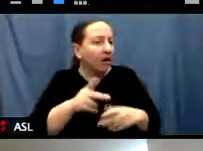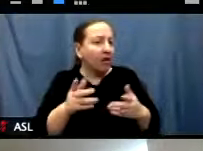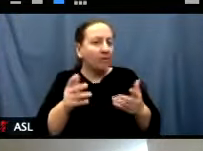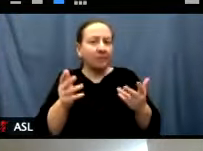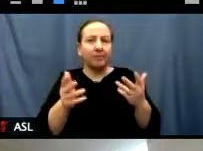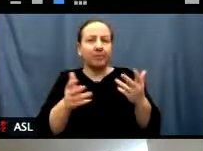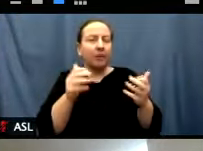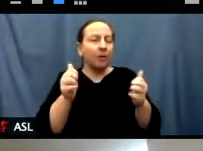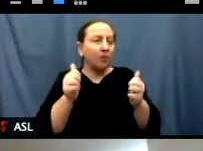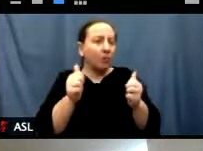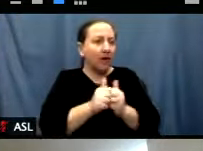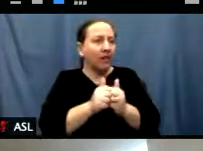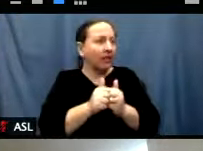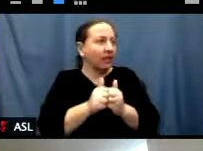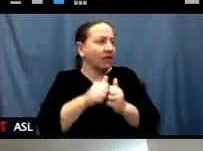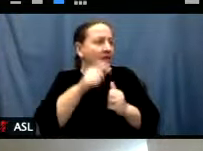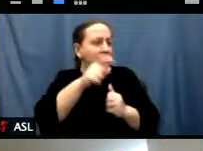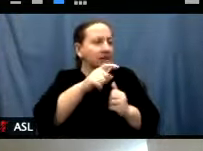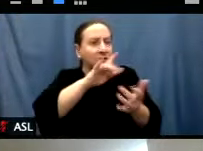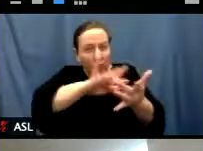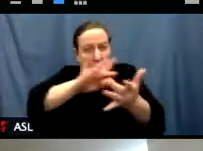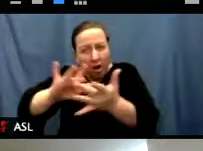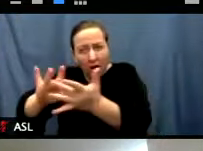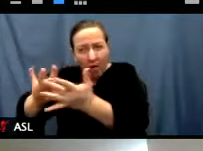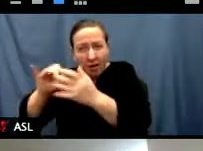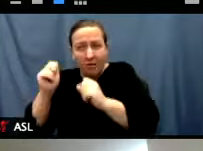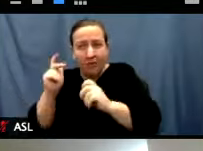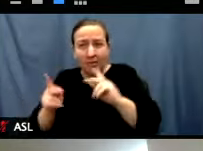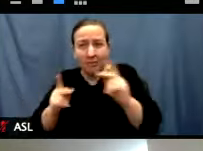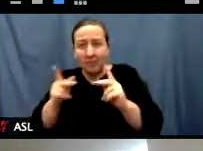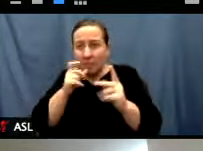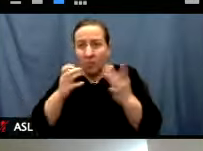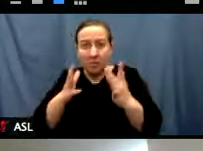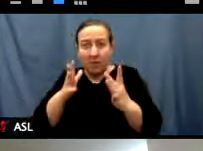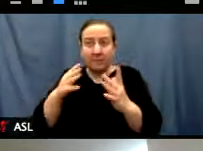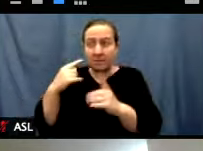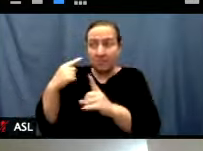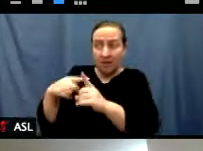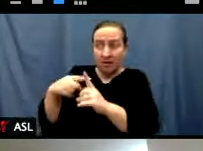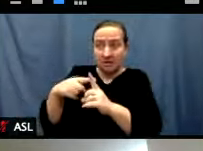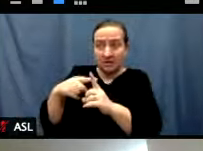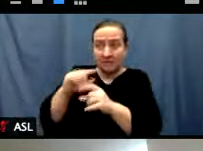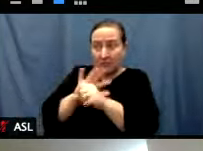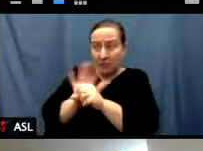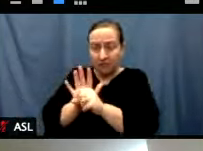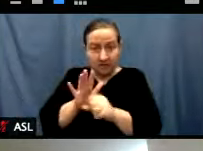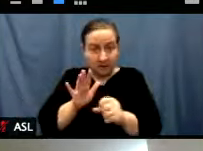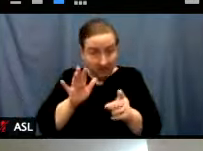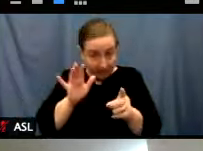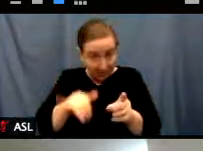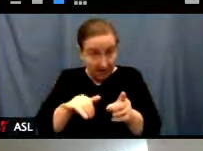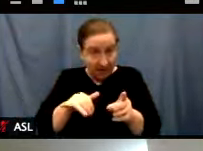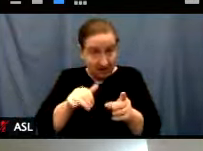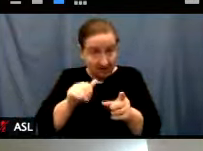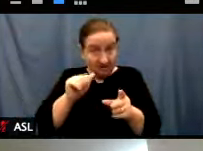the demand to contact all the people who may be COVID positive. Is this helping?